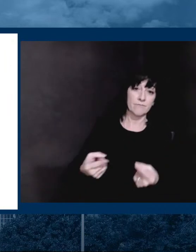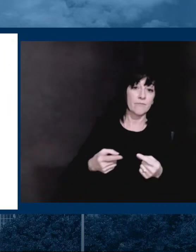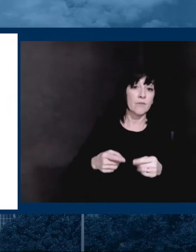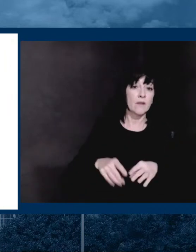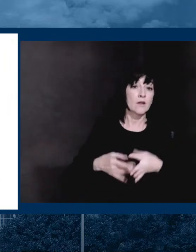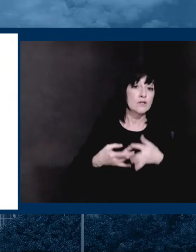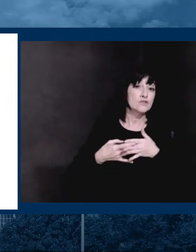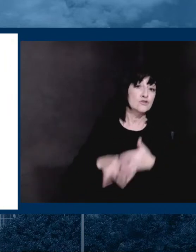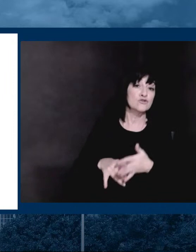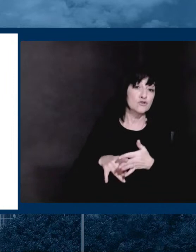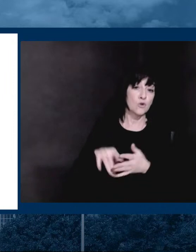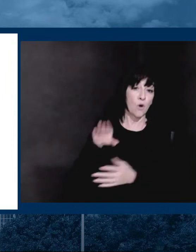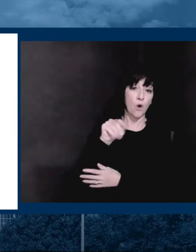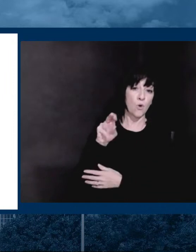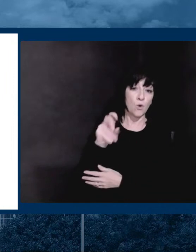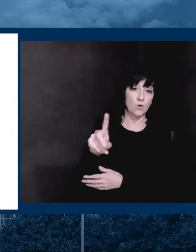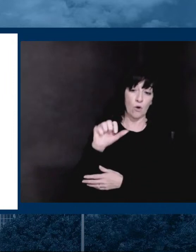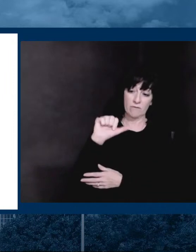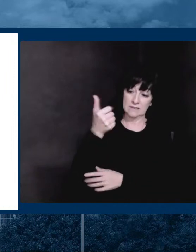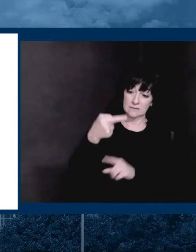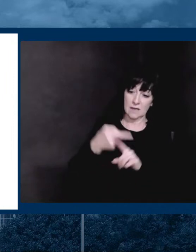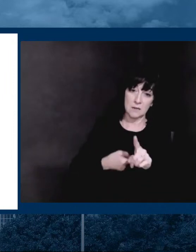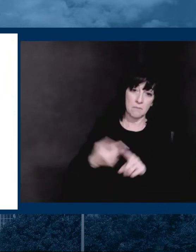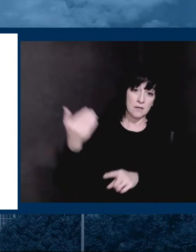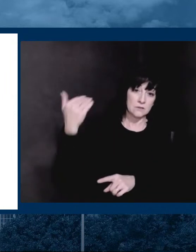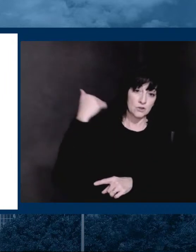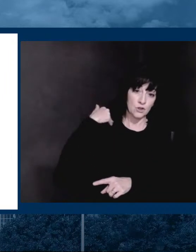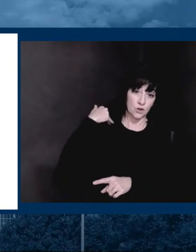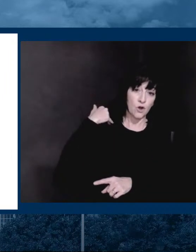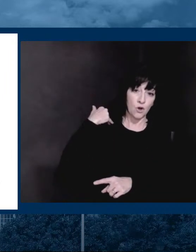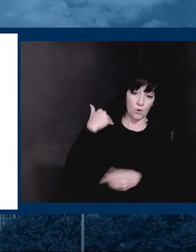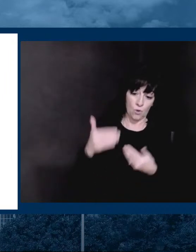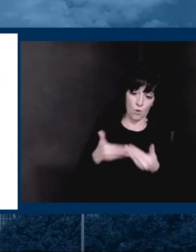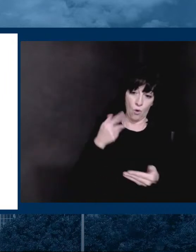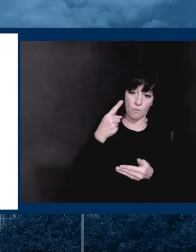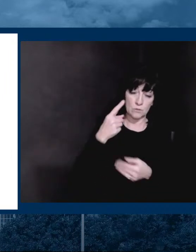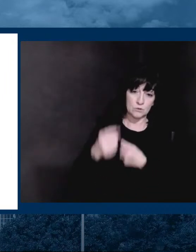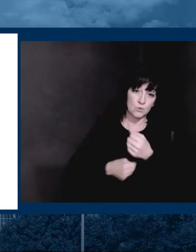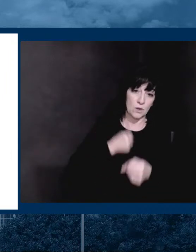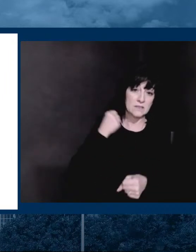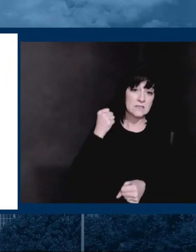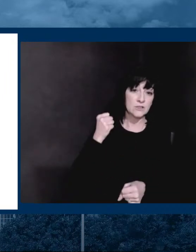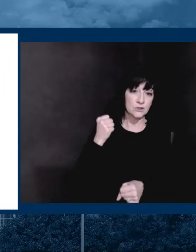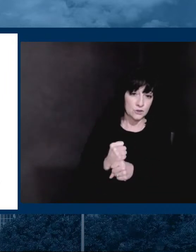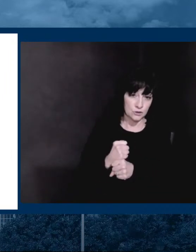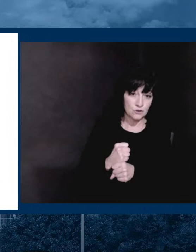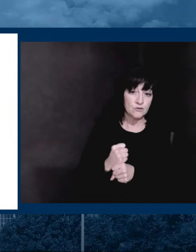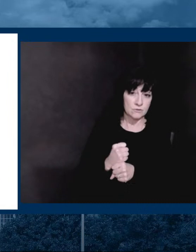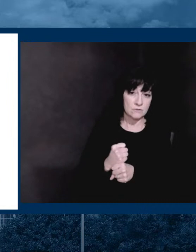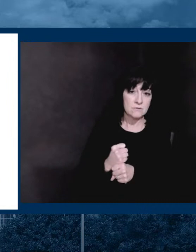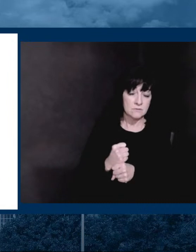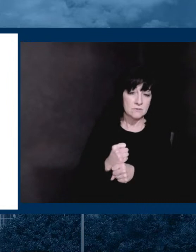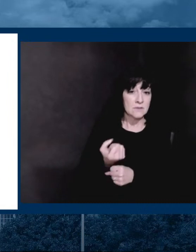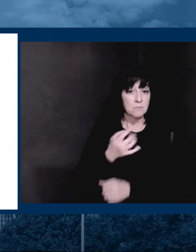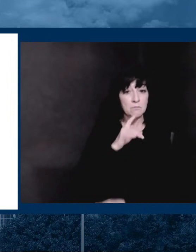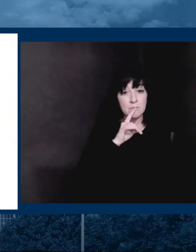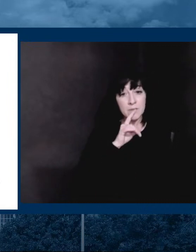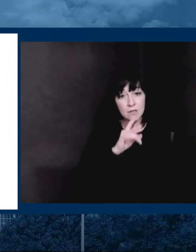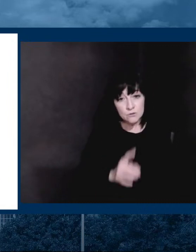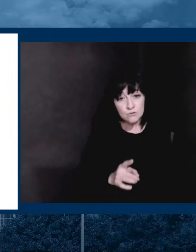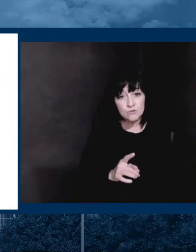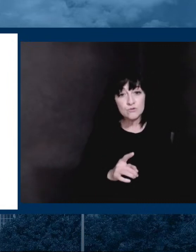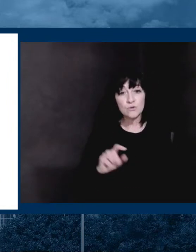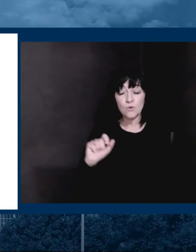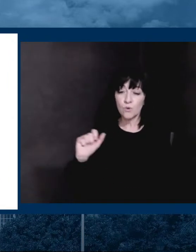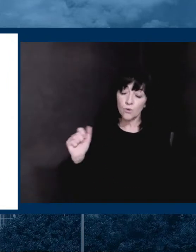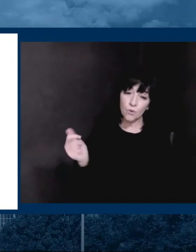ago now, 10 months ago, back in the early spring, making sure that we get